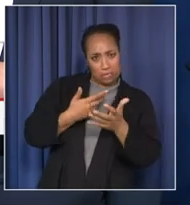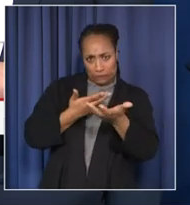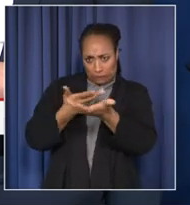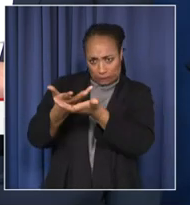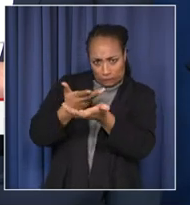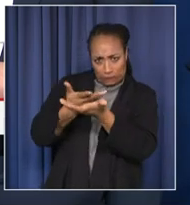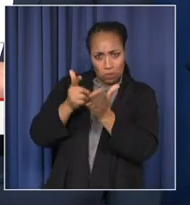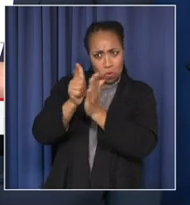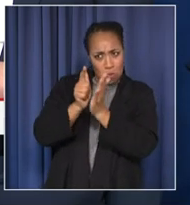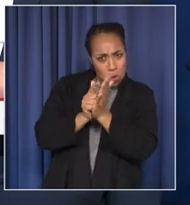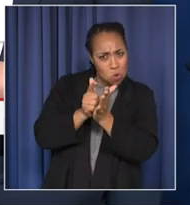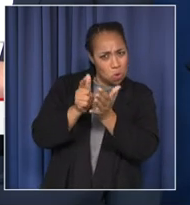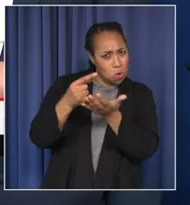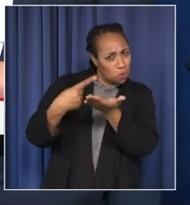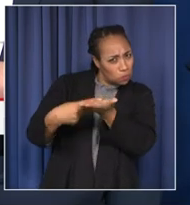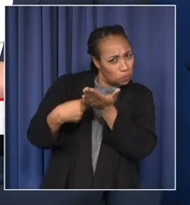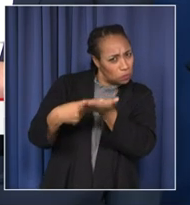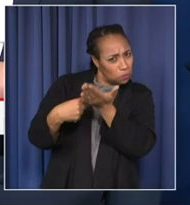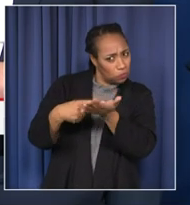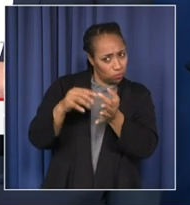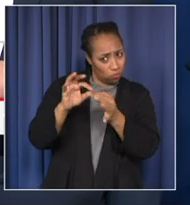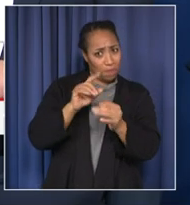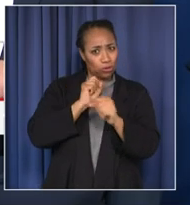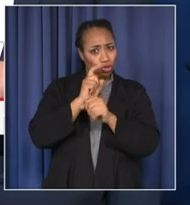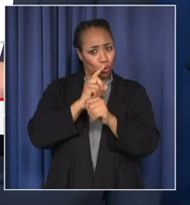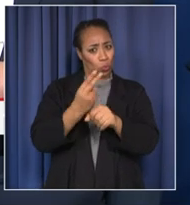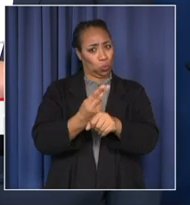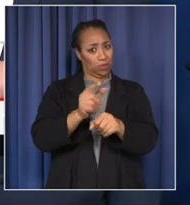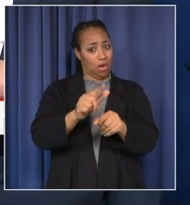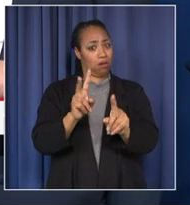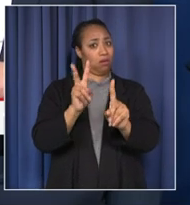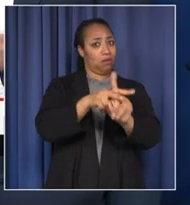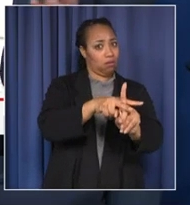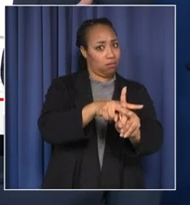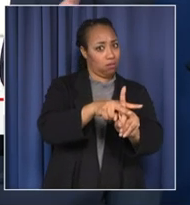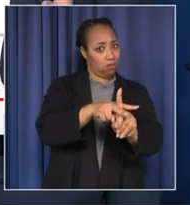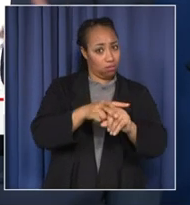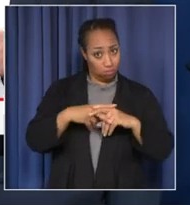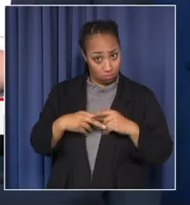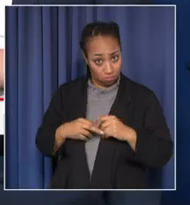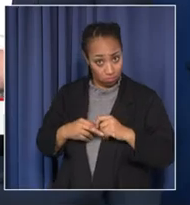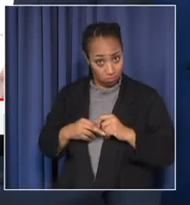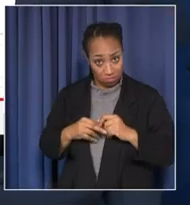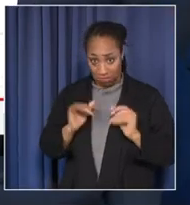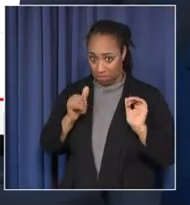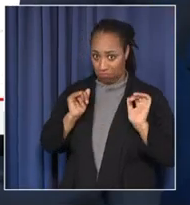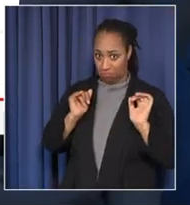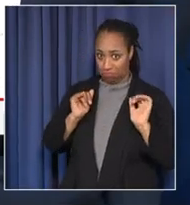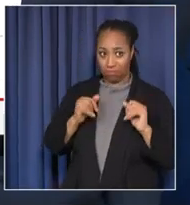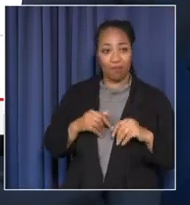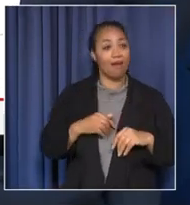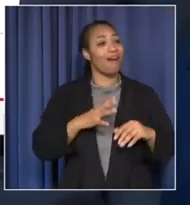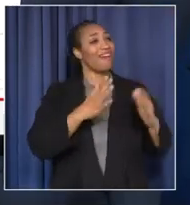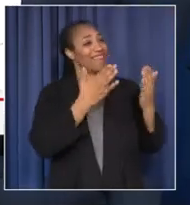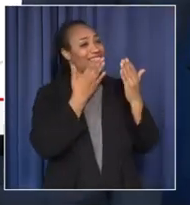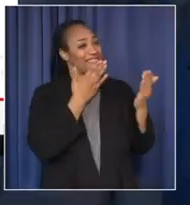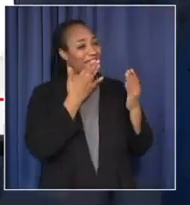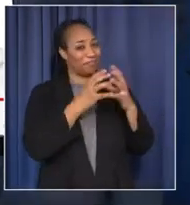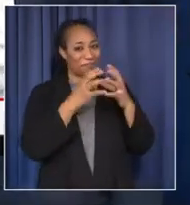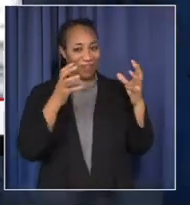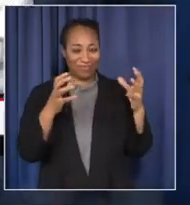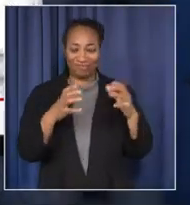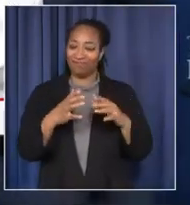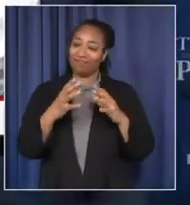it affects the District of Columbia. So that's what I'll say about that. Mayor, thank you. Thank you for taking the time here. Thank you. Thank you.